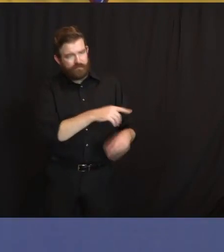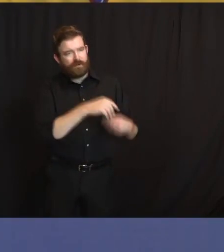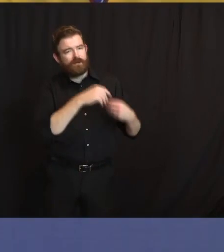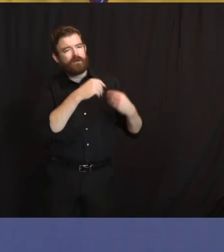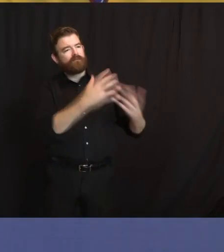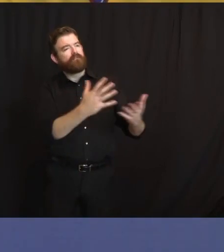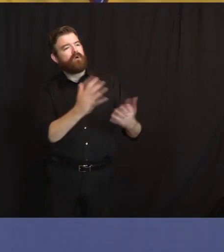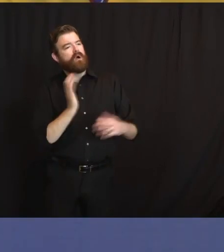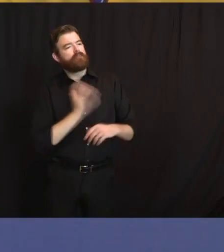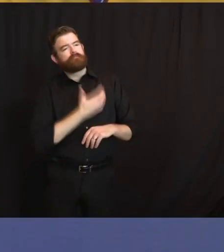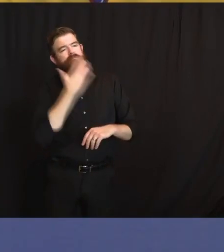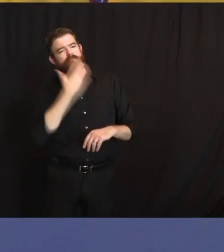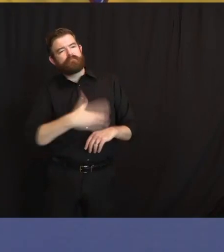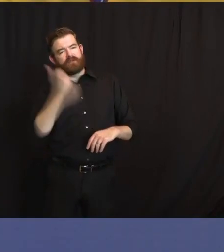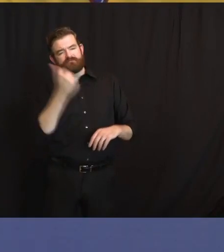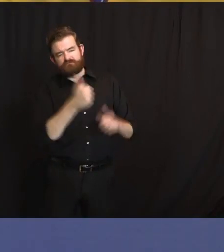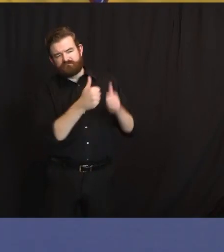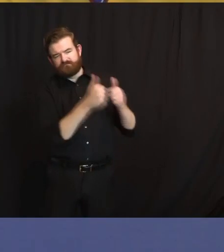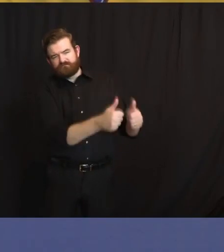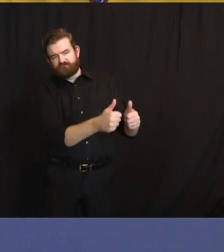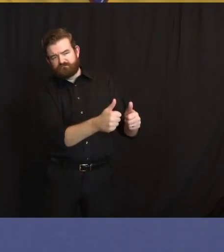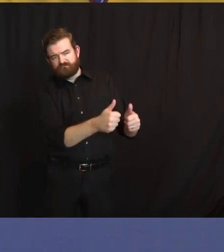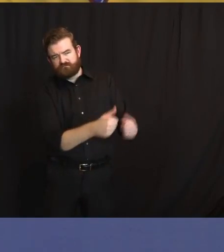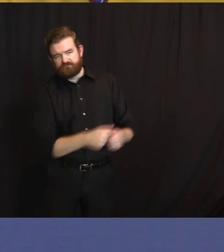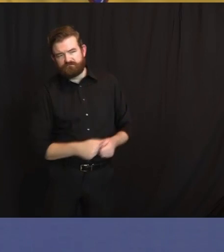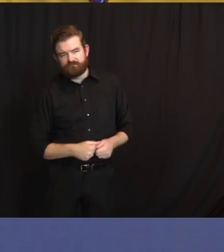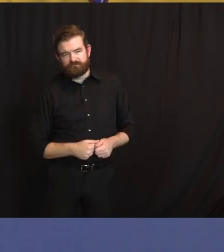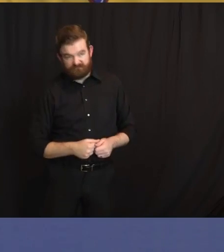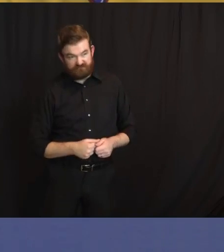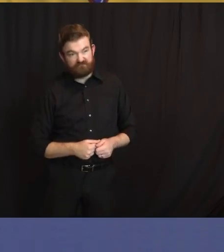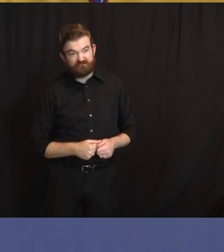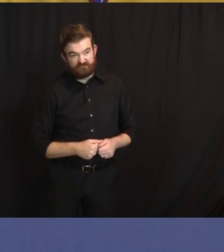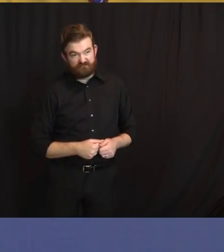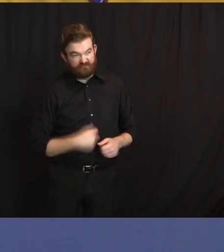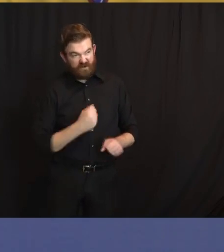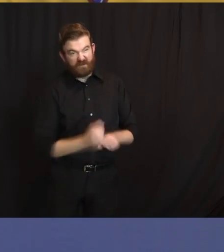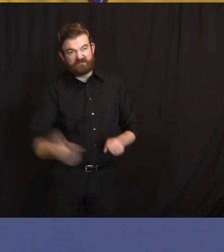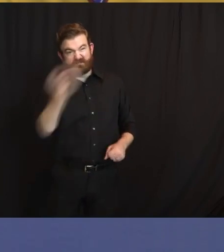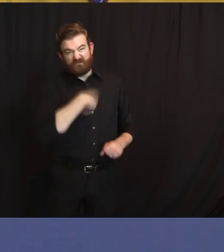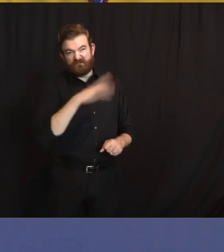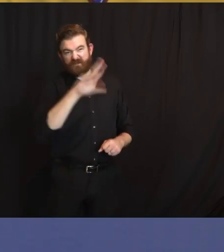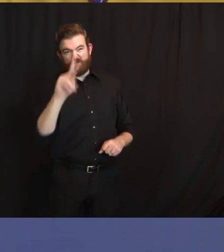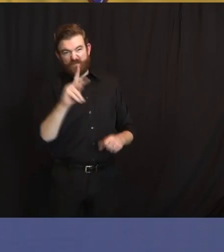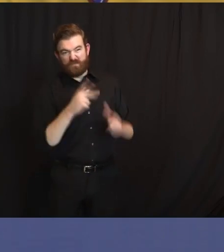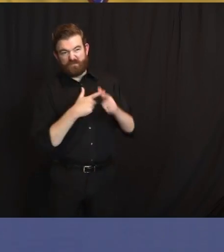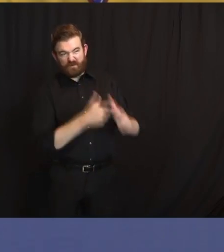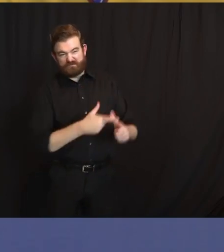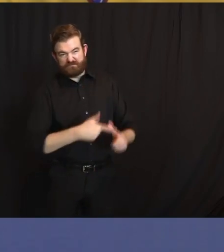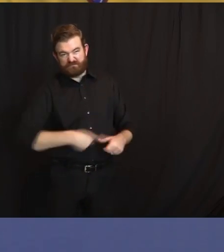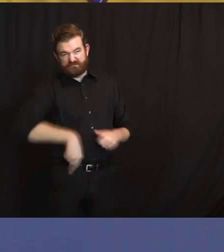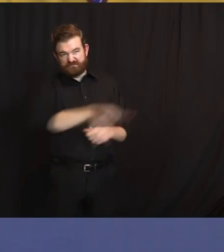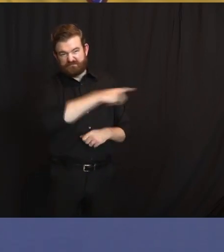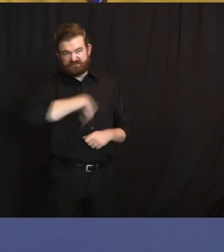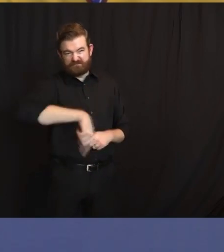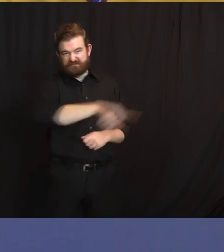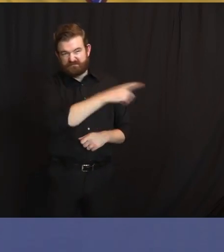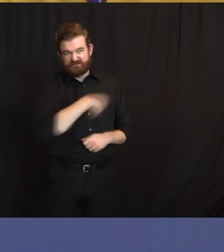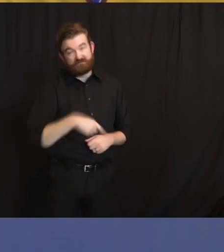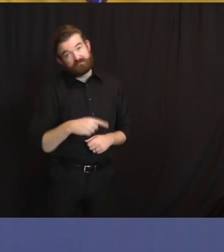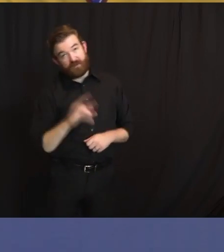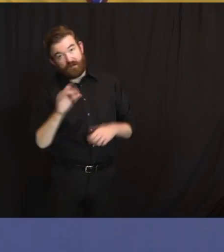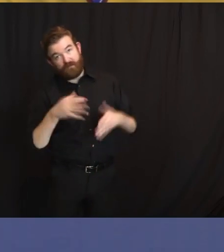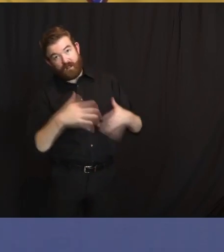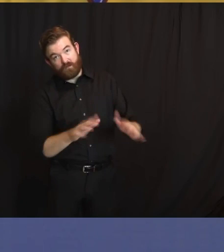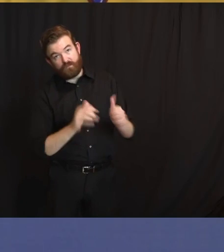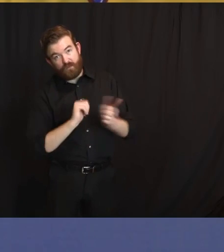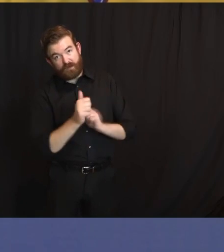Perhaps he'll be running next spring's 5K with you and me and the Attorney General if we get back to running races. Matt, we're going to start over here. Before we